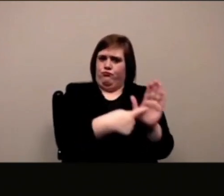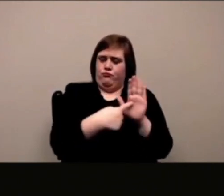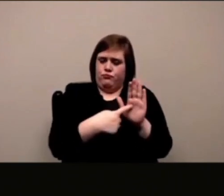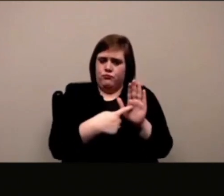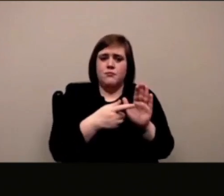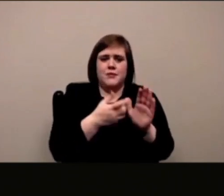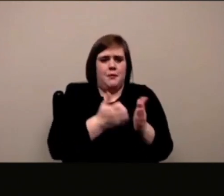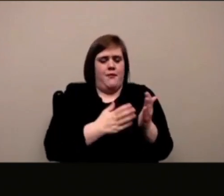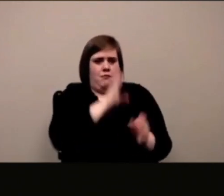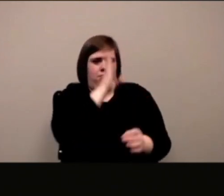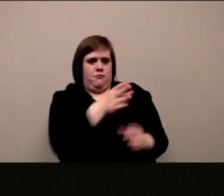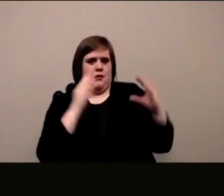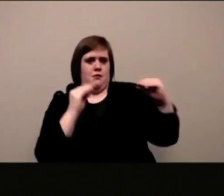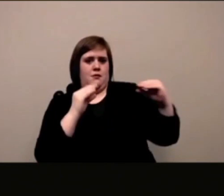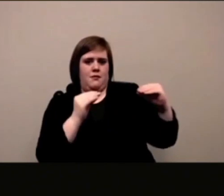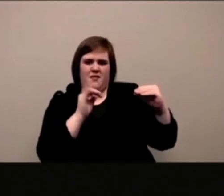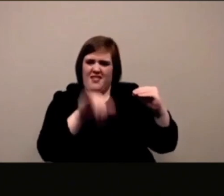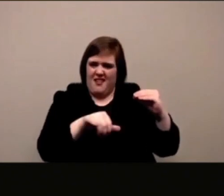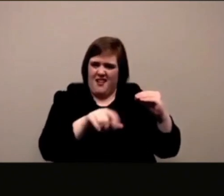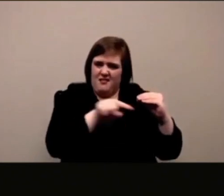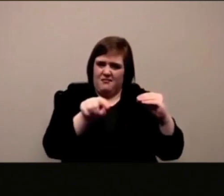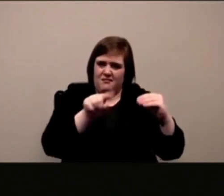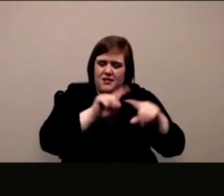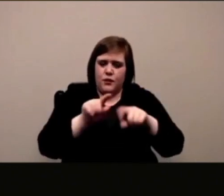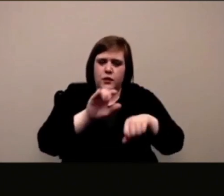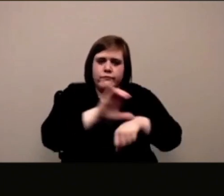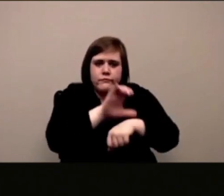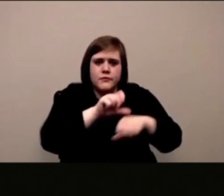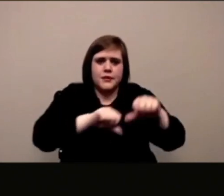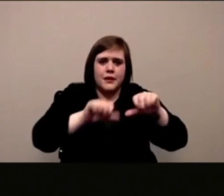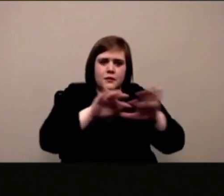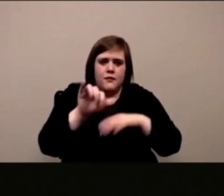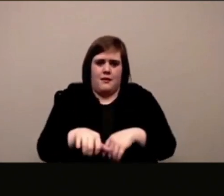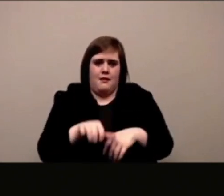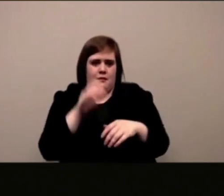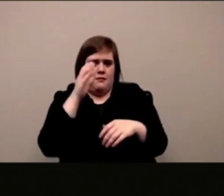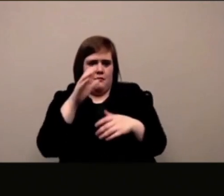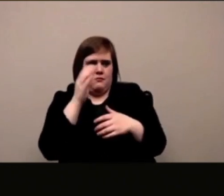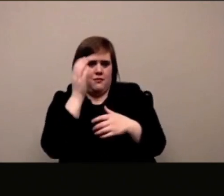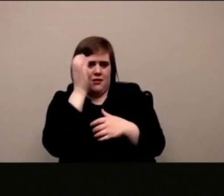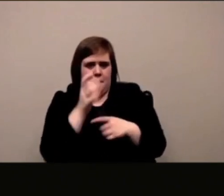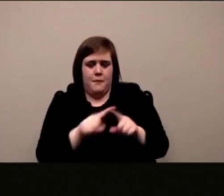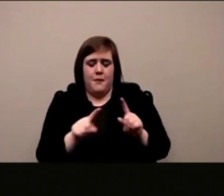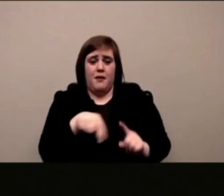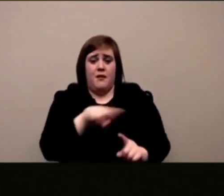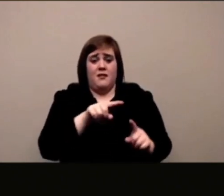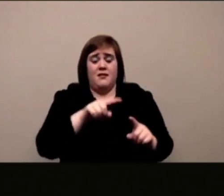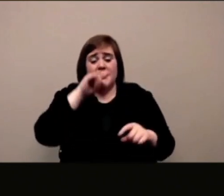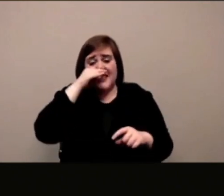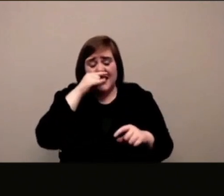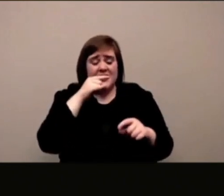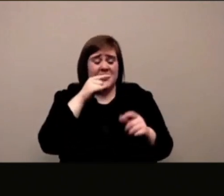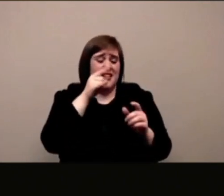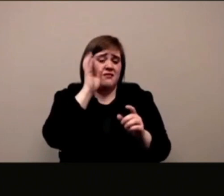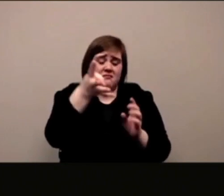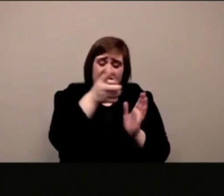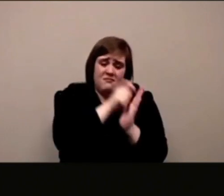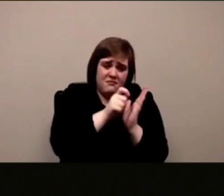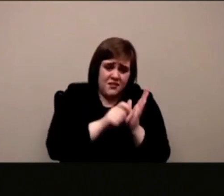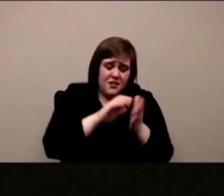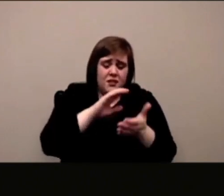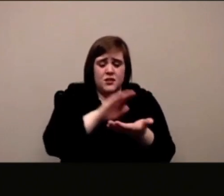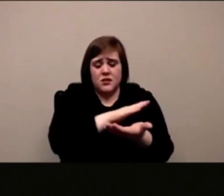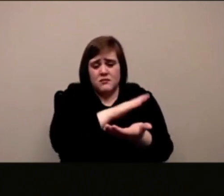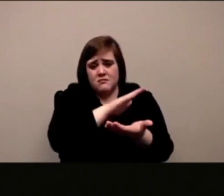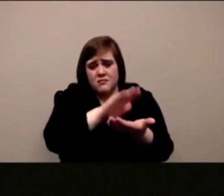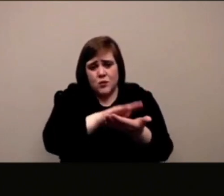instruction that we do around those computer science concepts. But the things that I've seen, I mean, the kids have written, school songs, coded